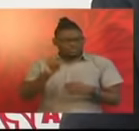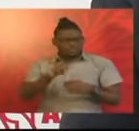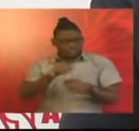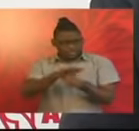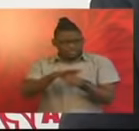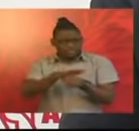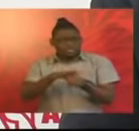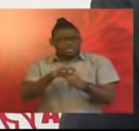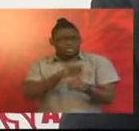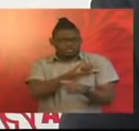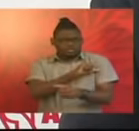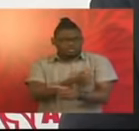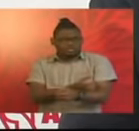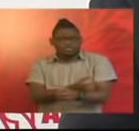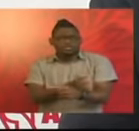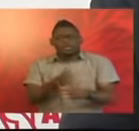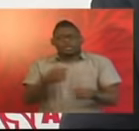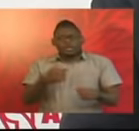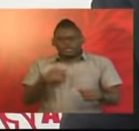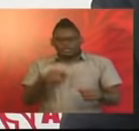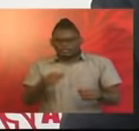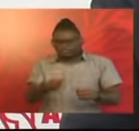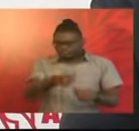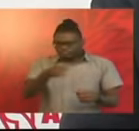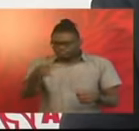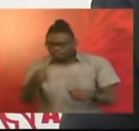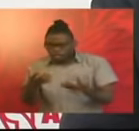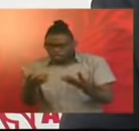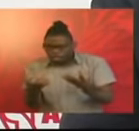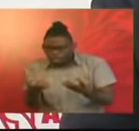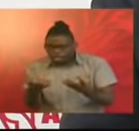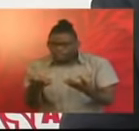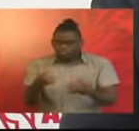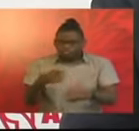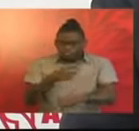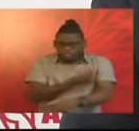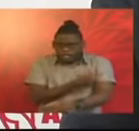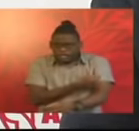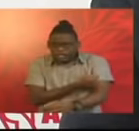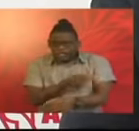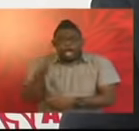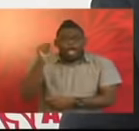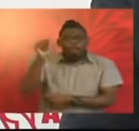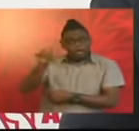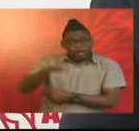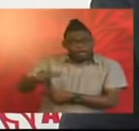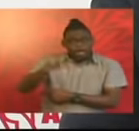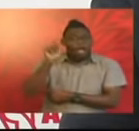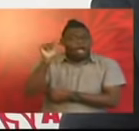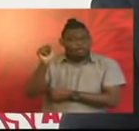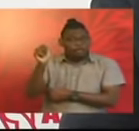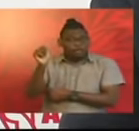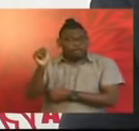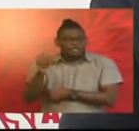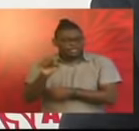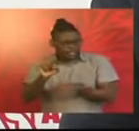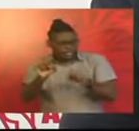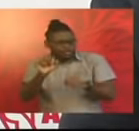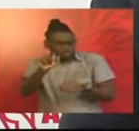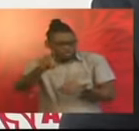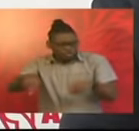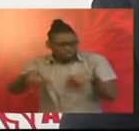centers. The Arima Health Facility, and you can have your vaccinations done